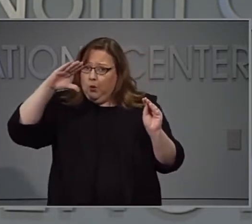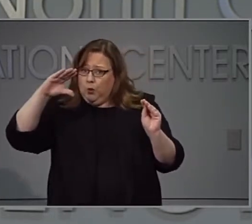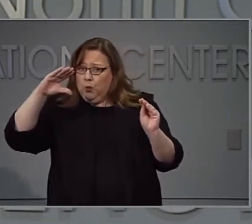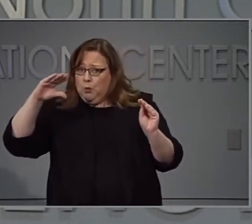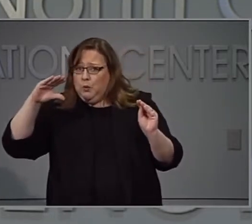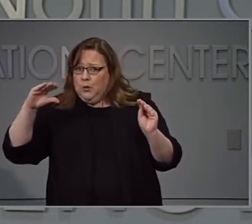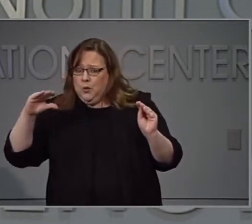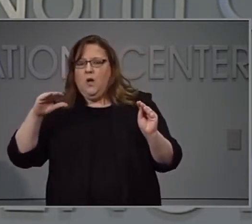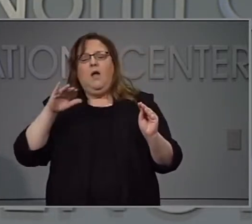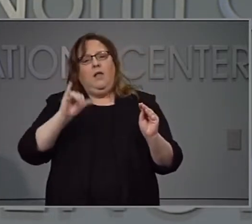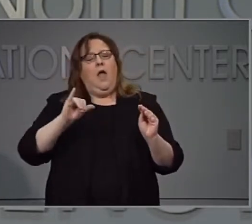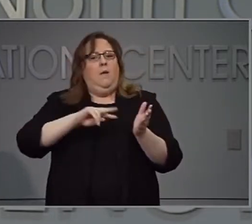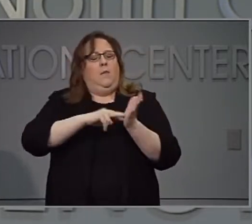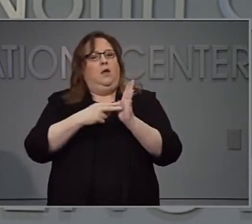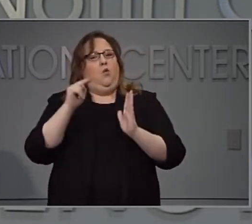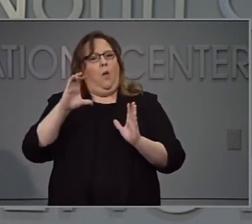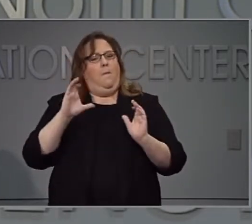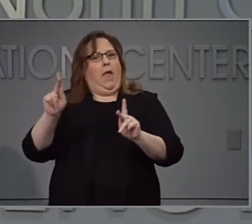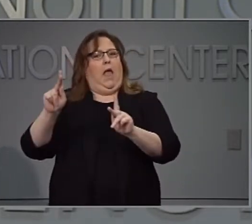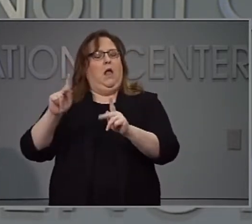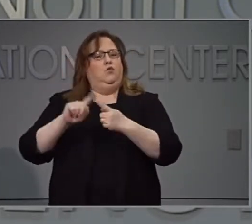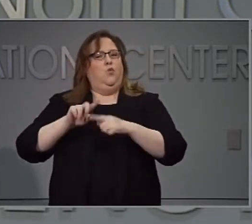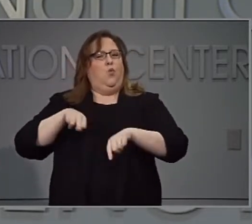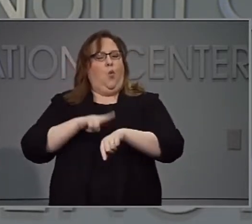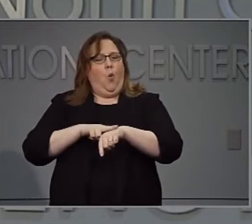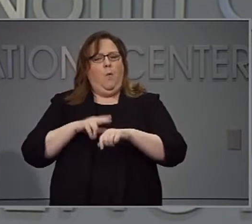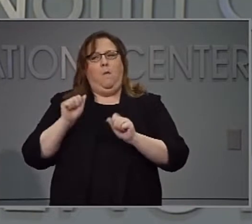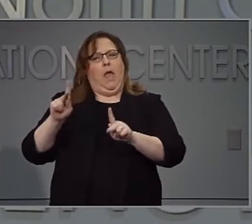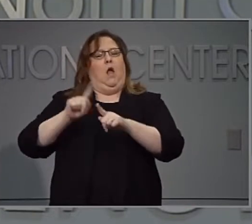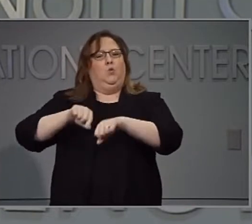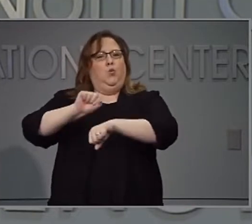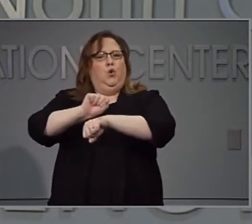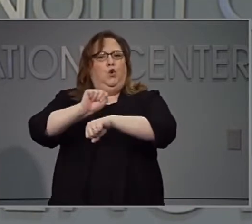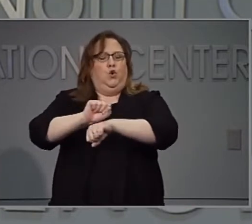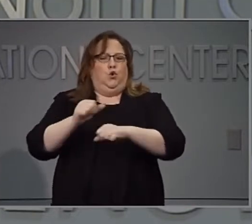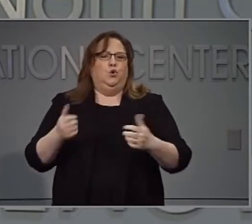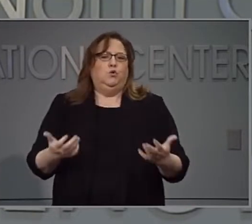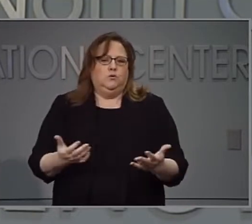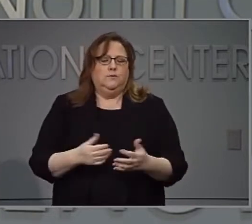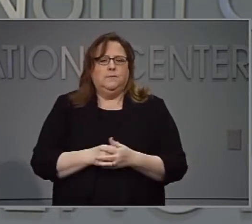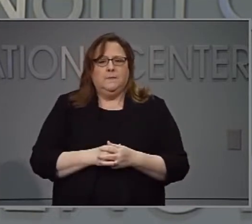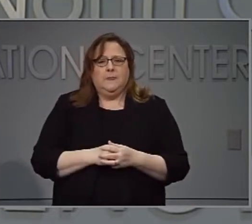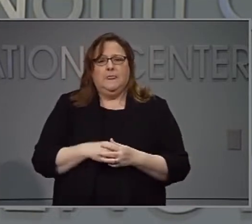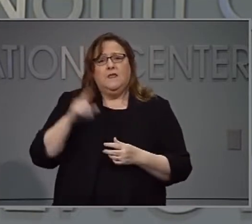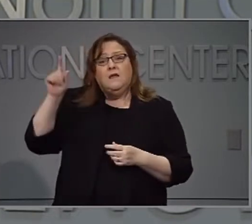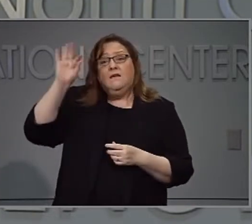The federal guidance yesterday says we need a downward trajectory